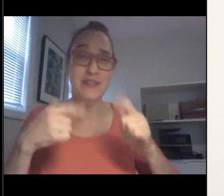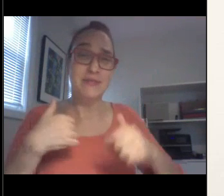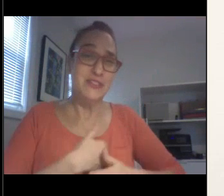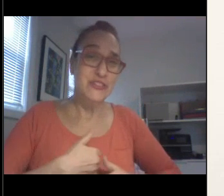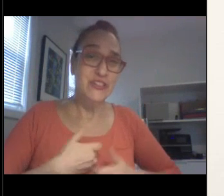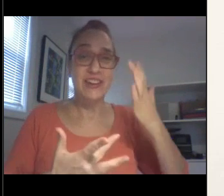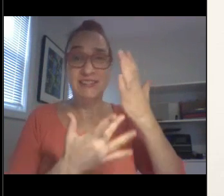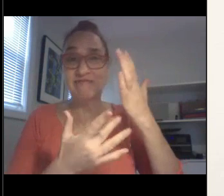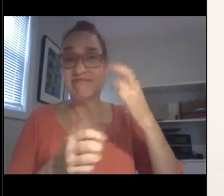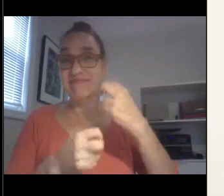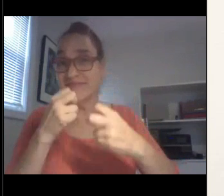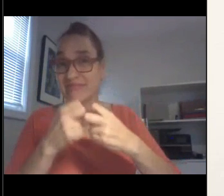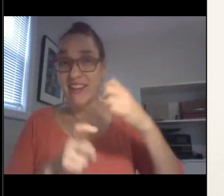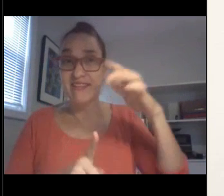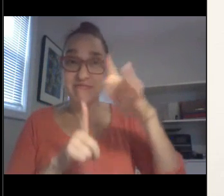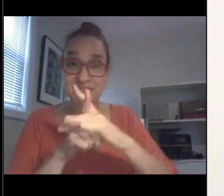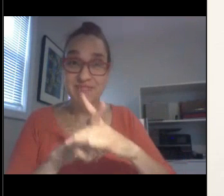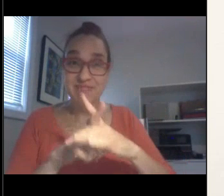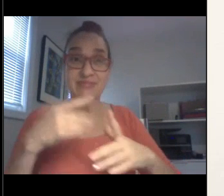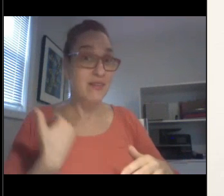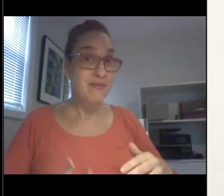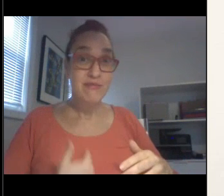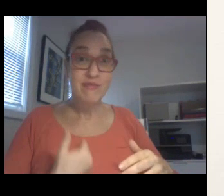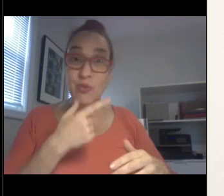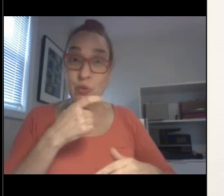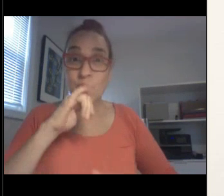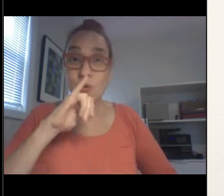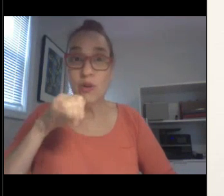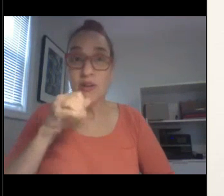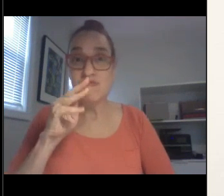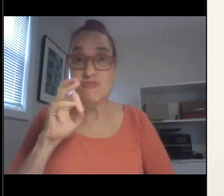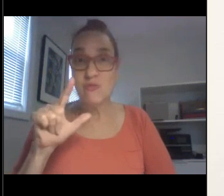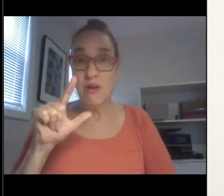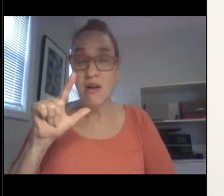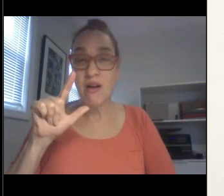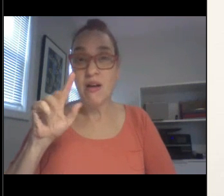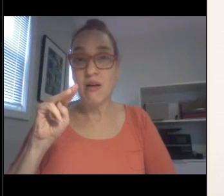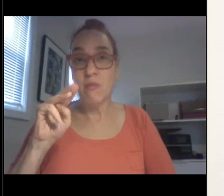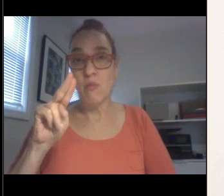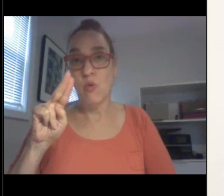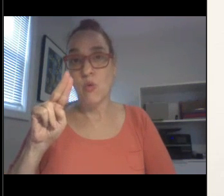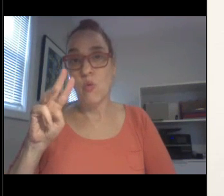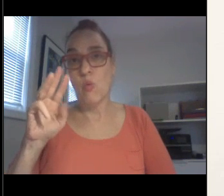difficulties. My name is Jamal Muwakil, and I use he, him pronouns. The